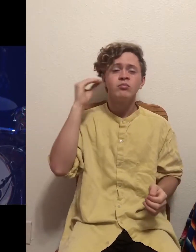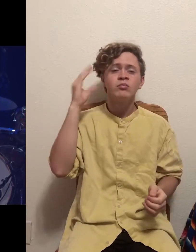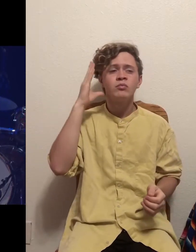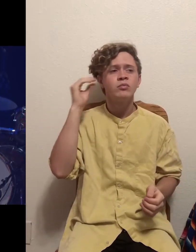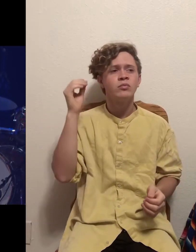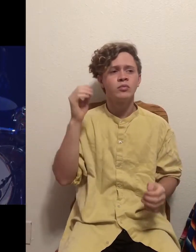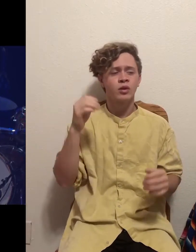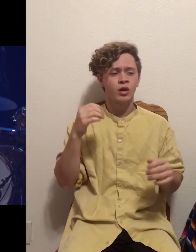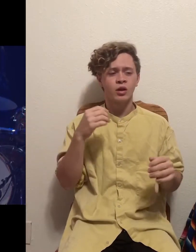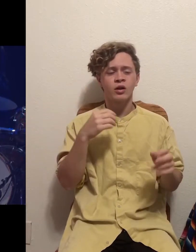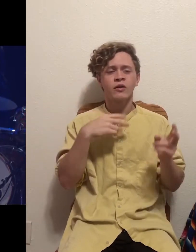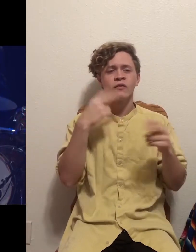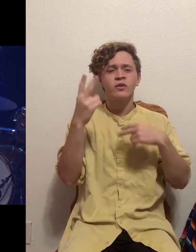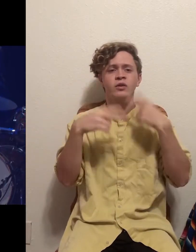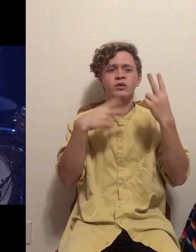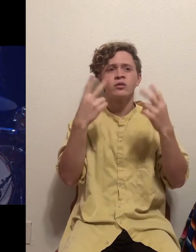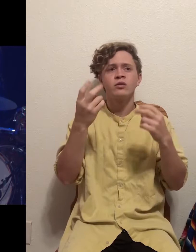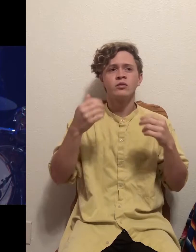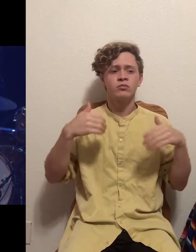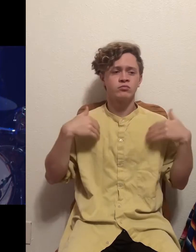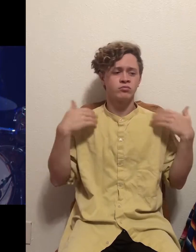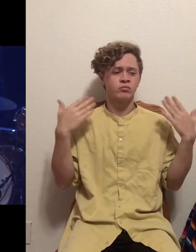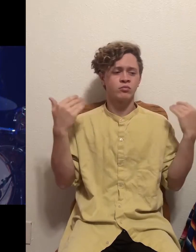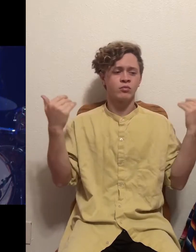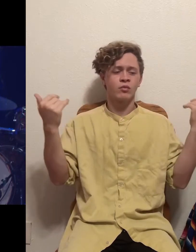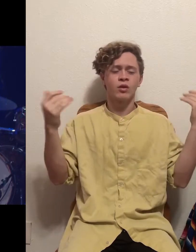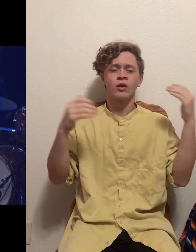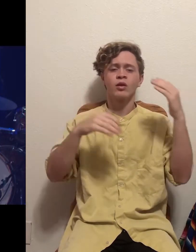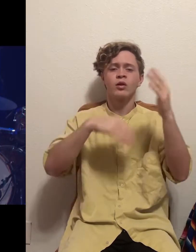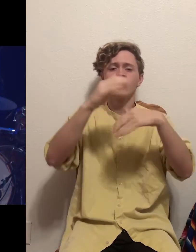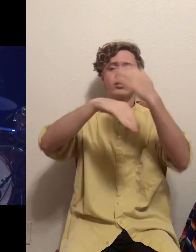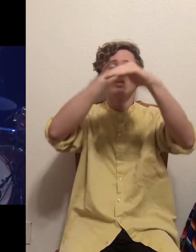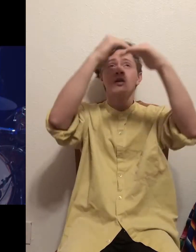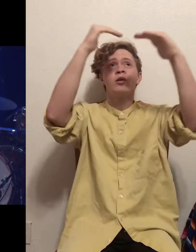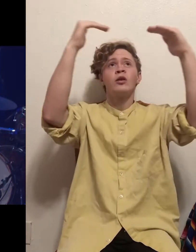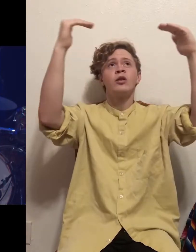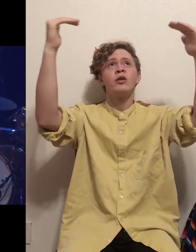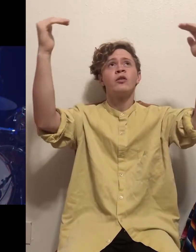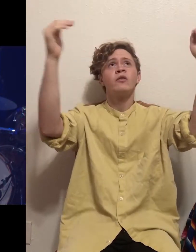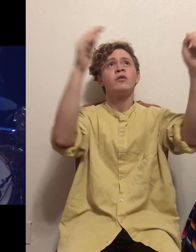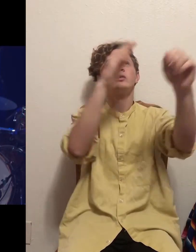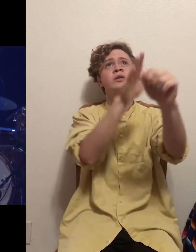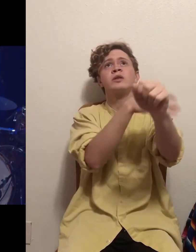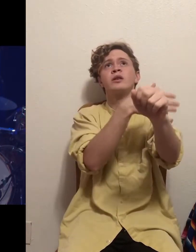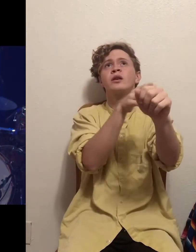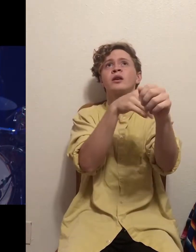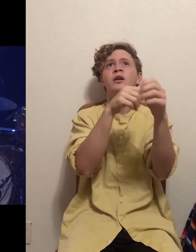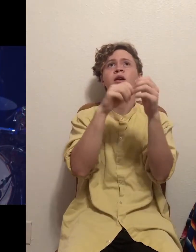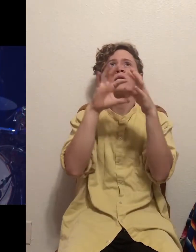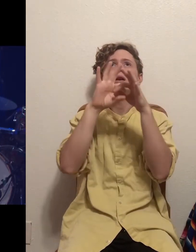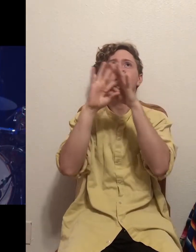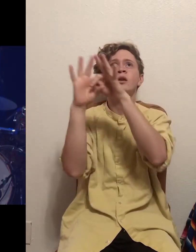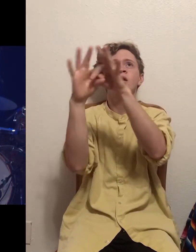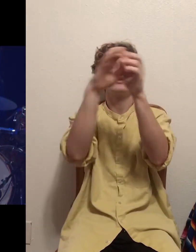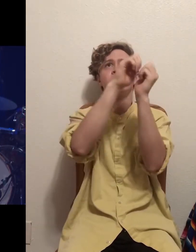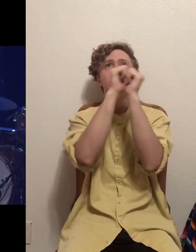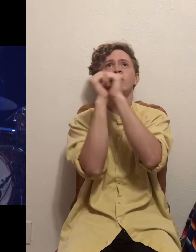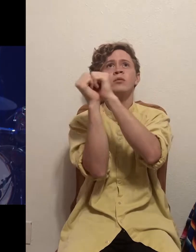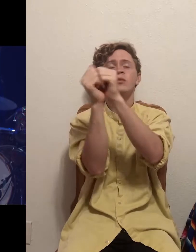hear voices of angels above, singing as one,